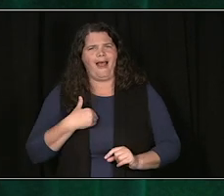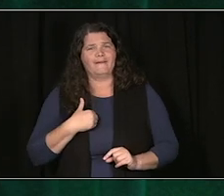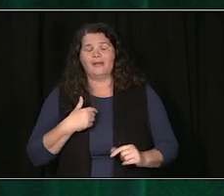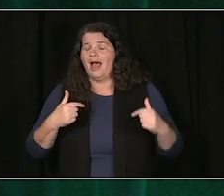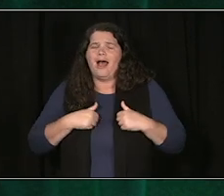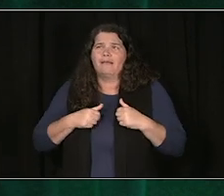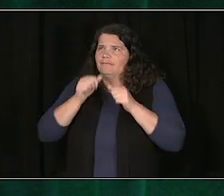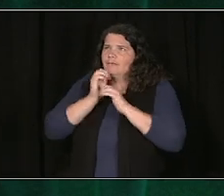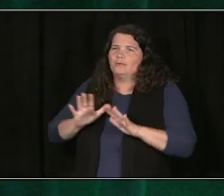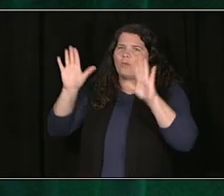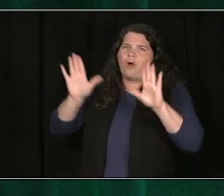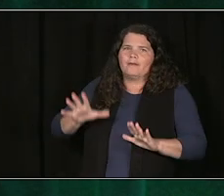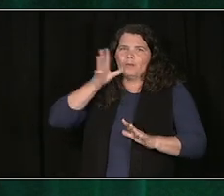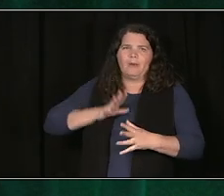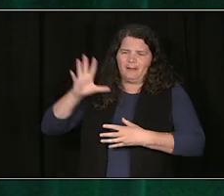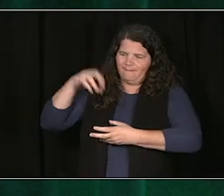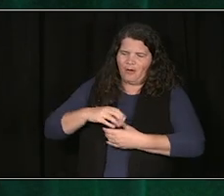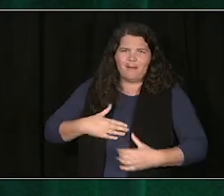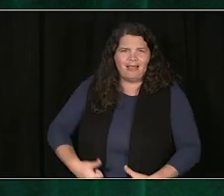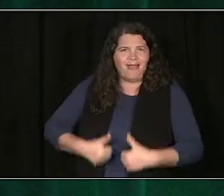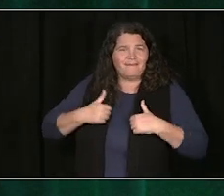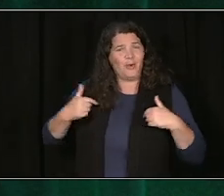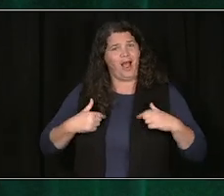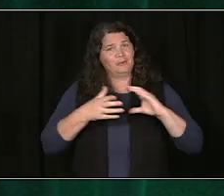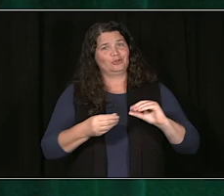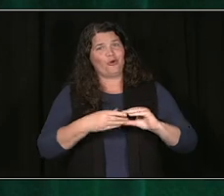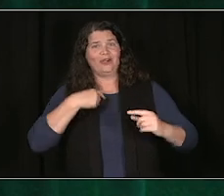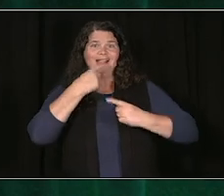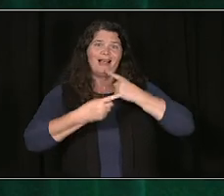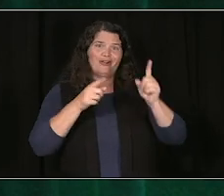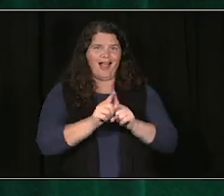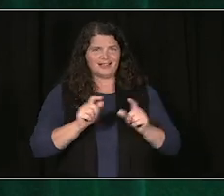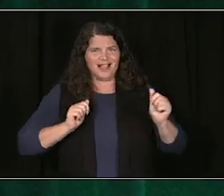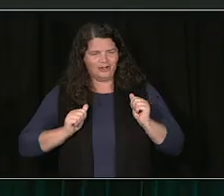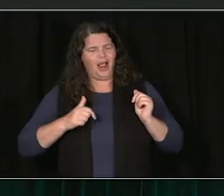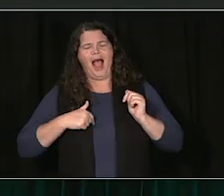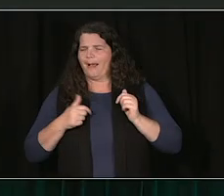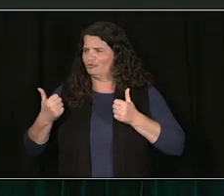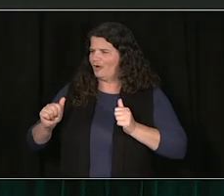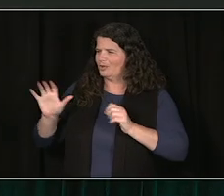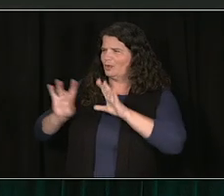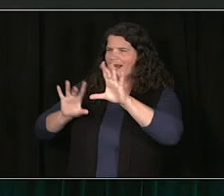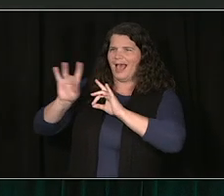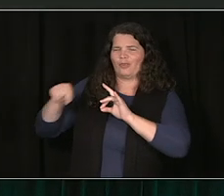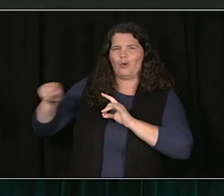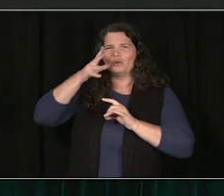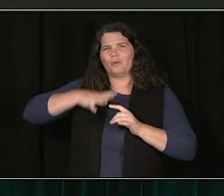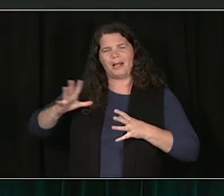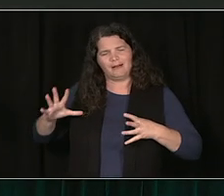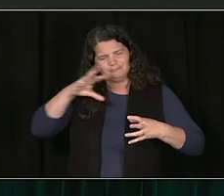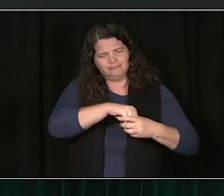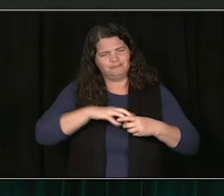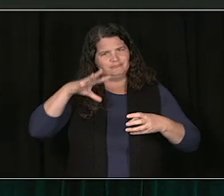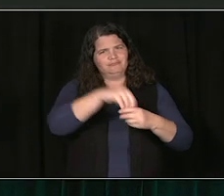as a storyteller, it's about finding parts of all of these women that I can connect to and putting them into her. And, you know,